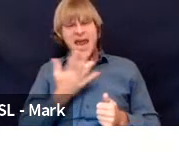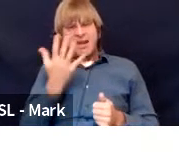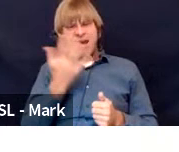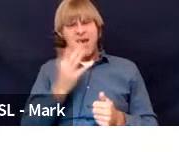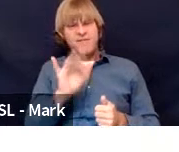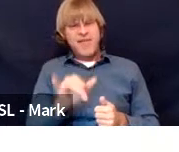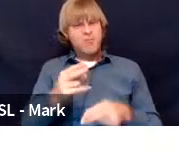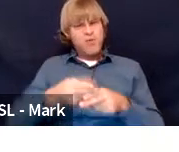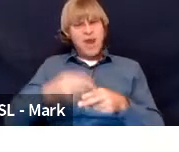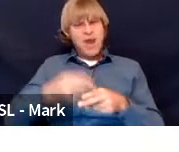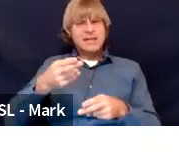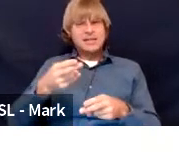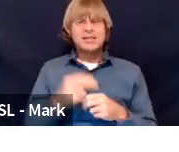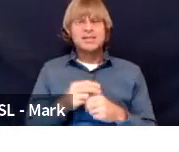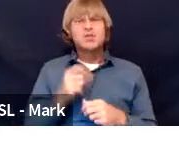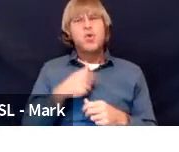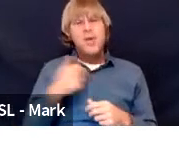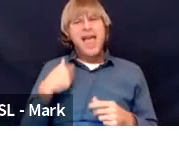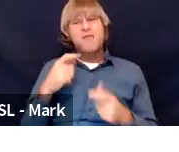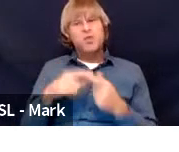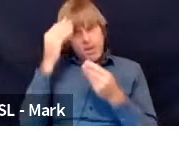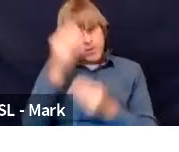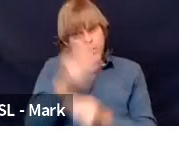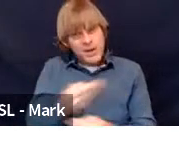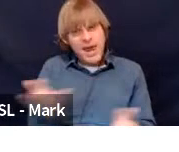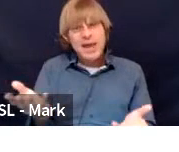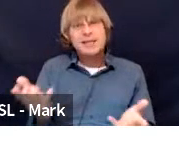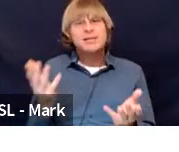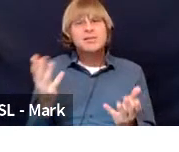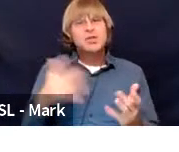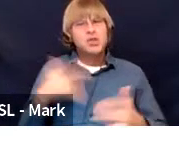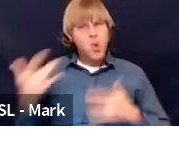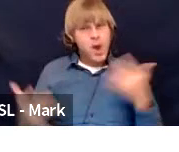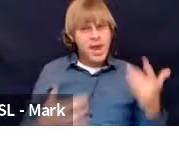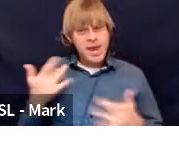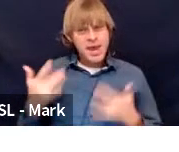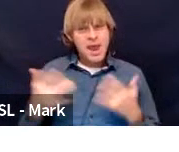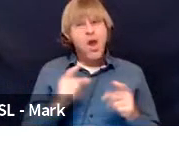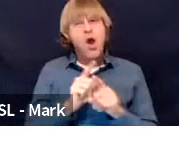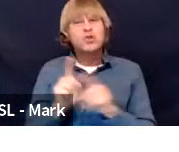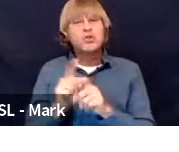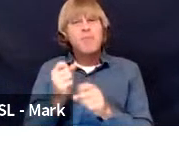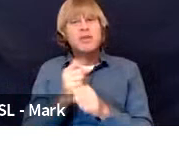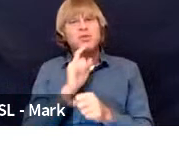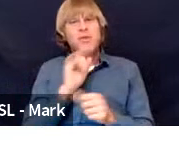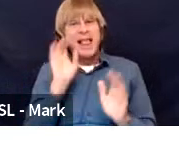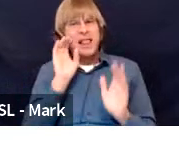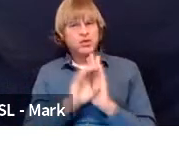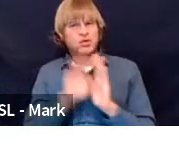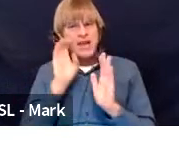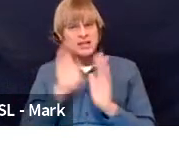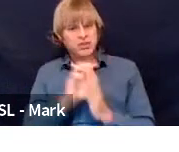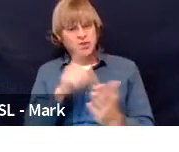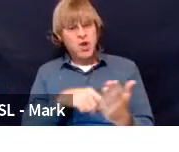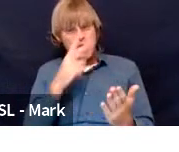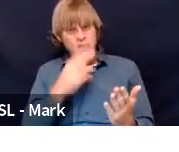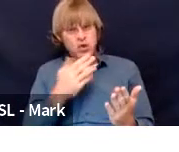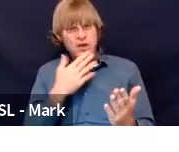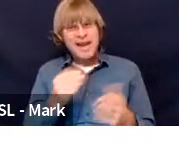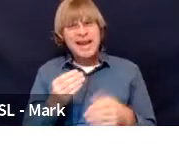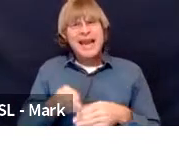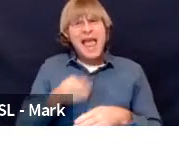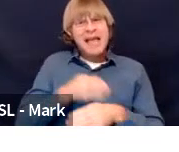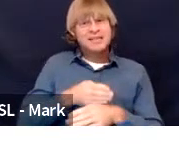the brand. So we needed to communicate joy, as well as make sure the illustrations looked great and enhance